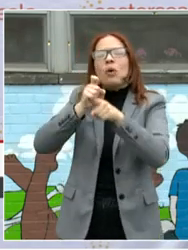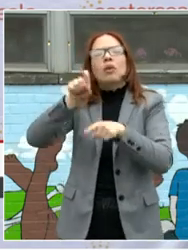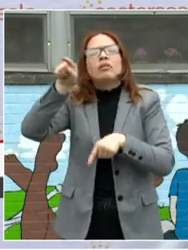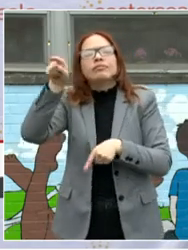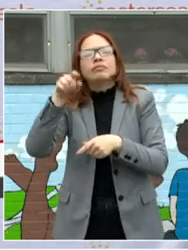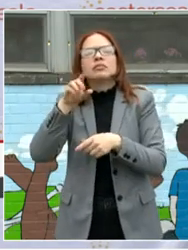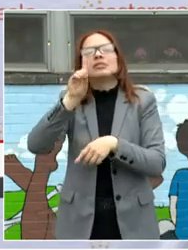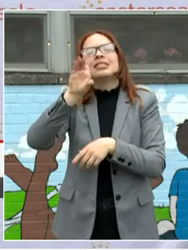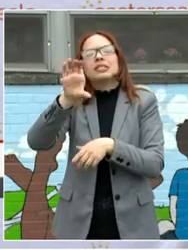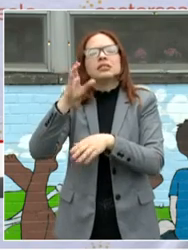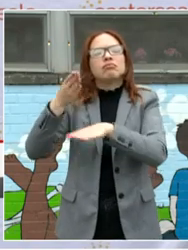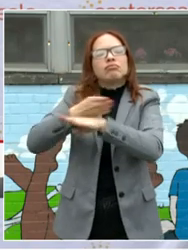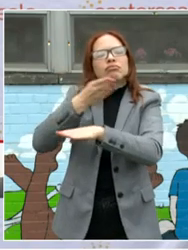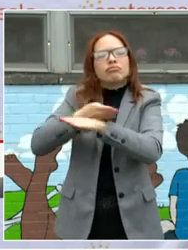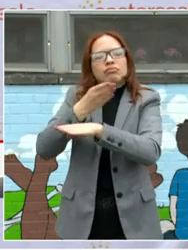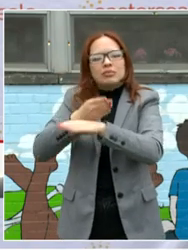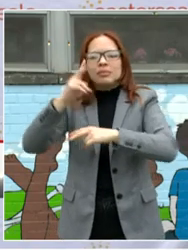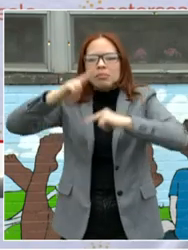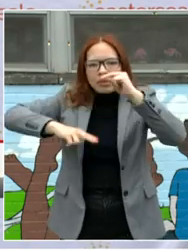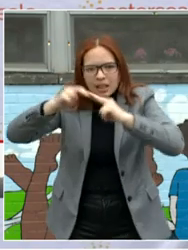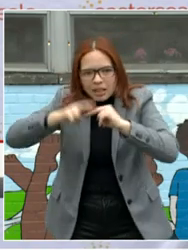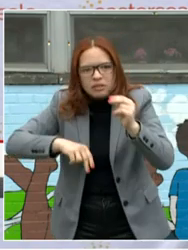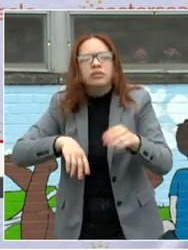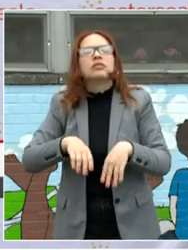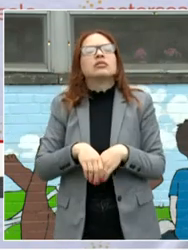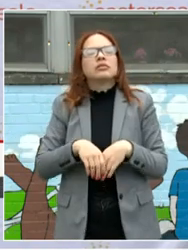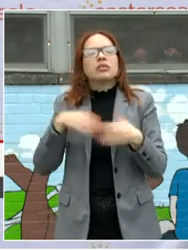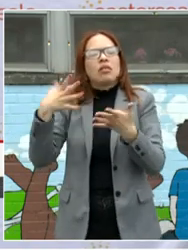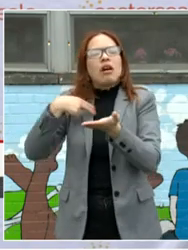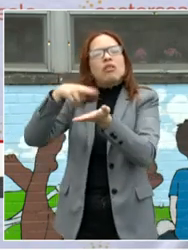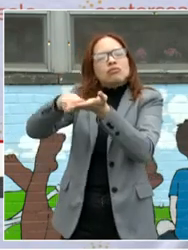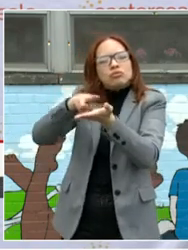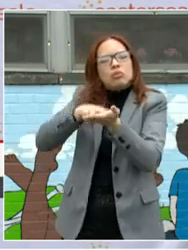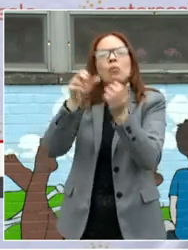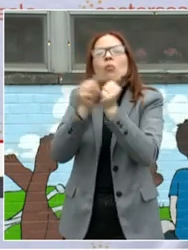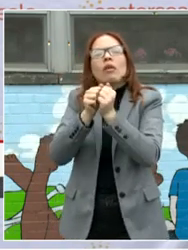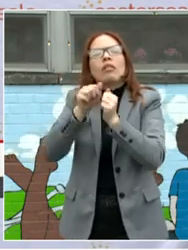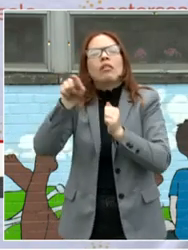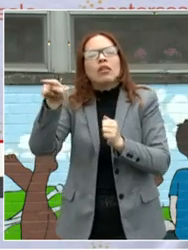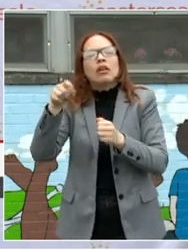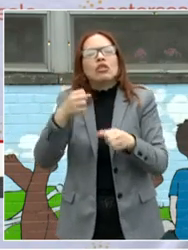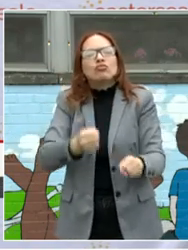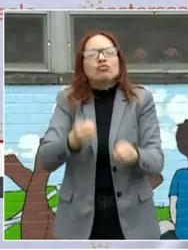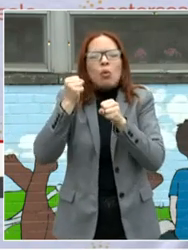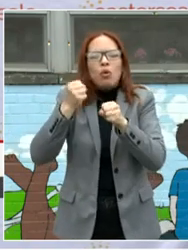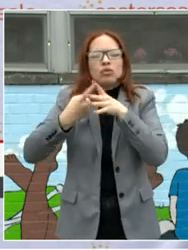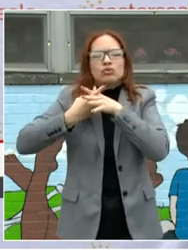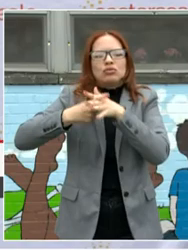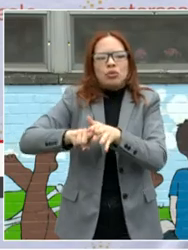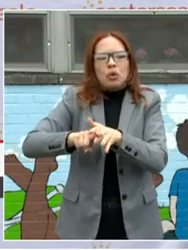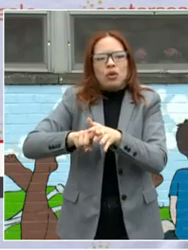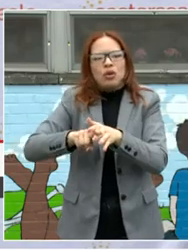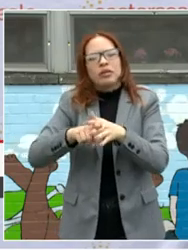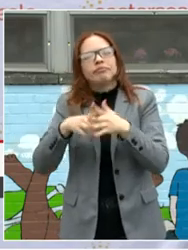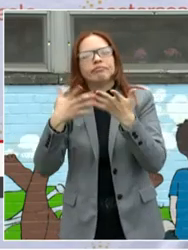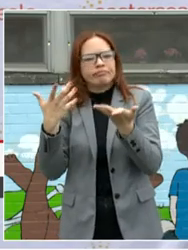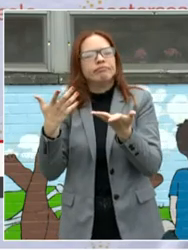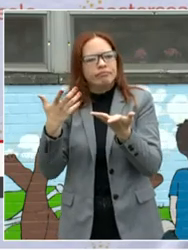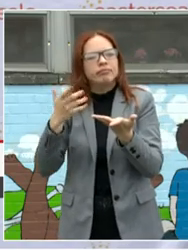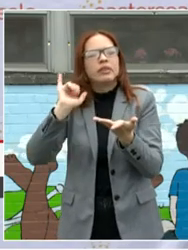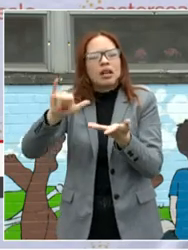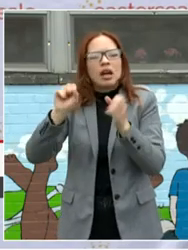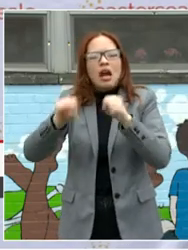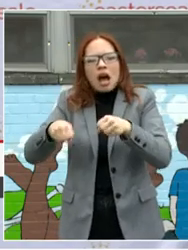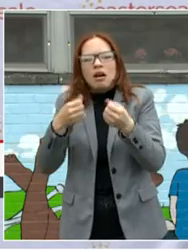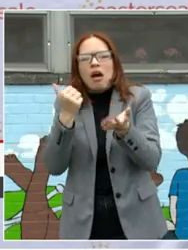our contract with Strong Start enables us to provide early intervention services to hundreds of young children throughout the district. We